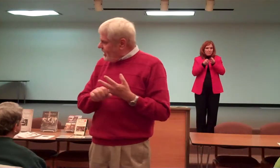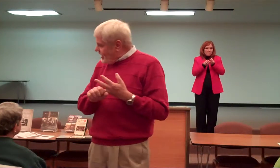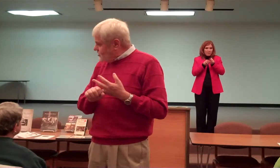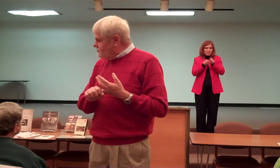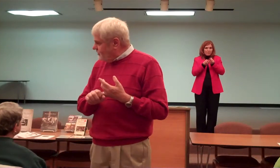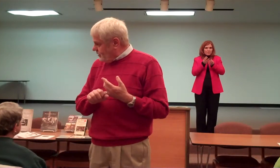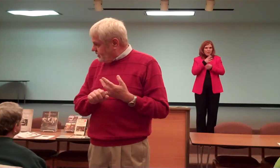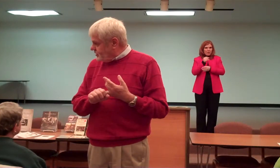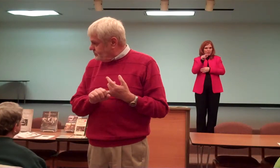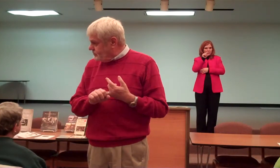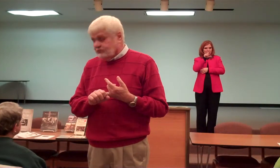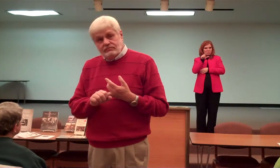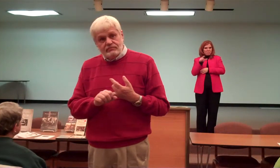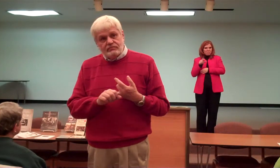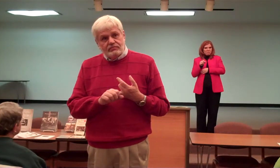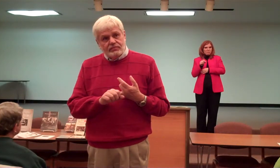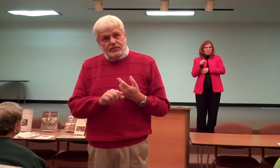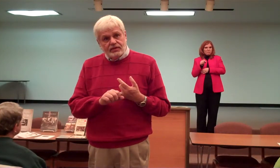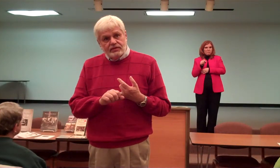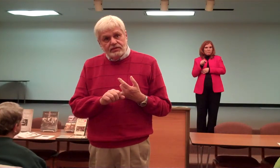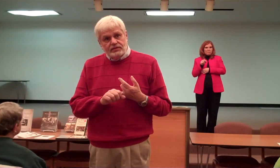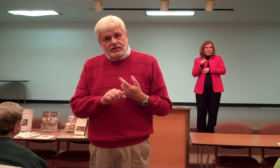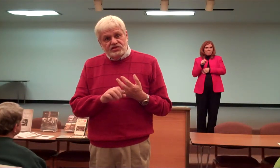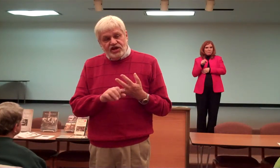and number of Asian families.